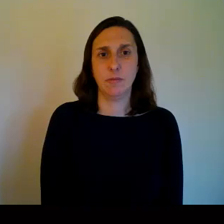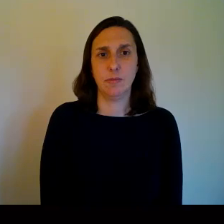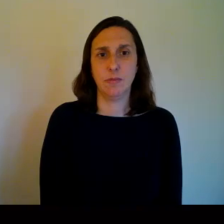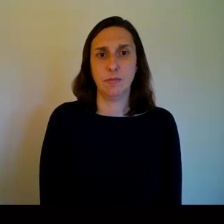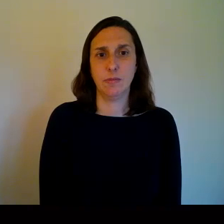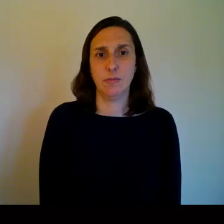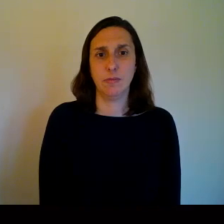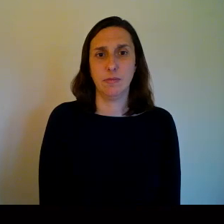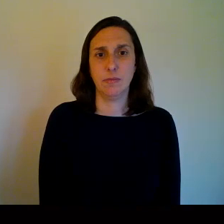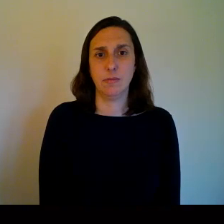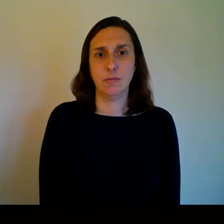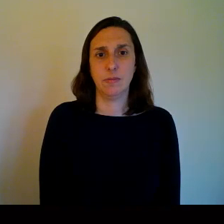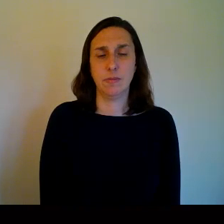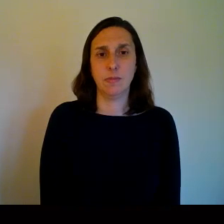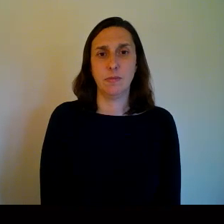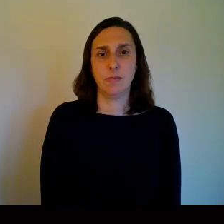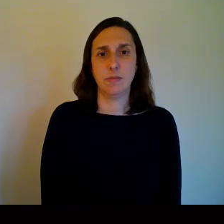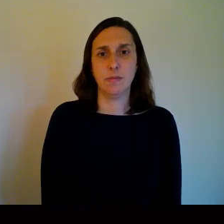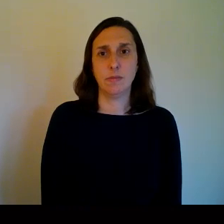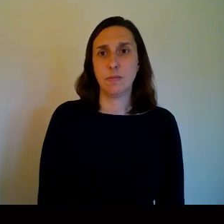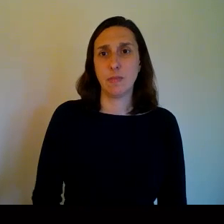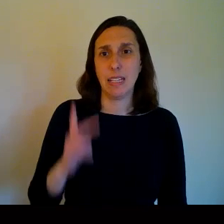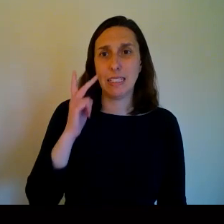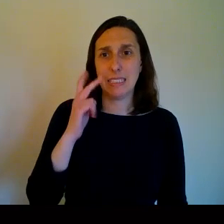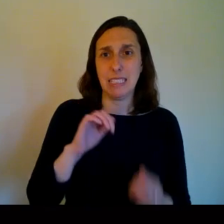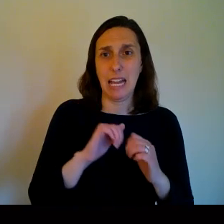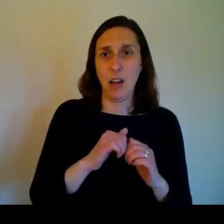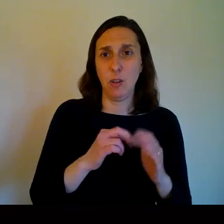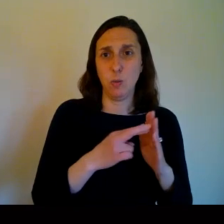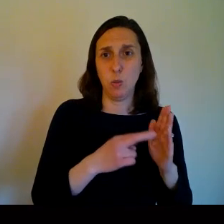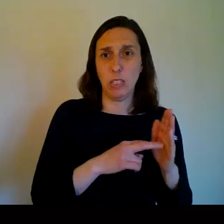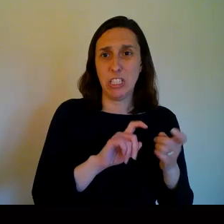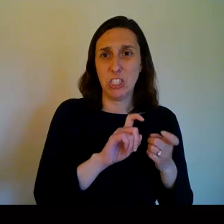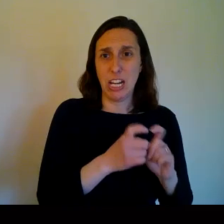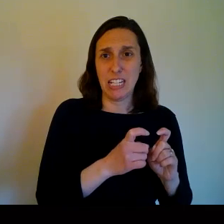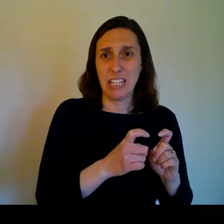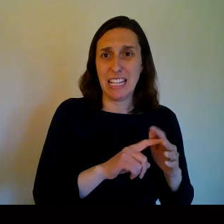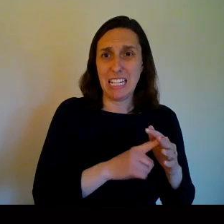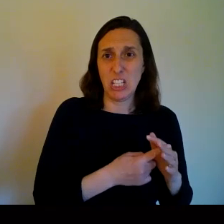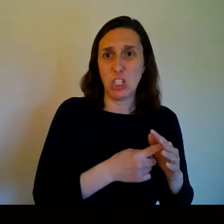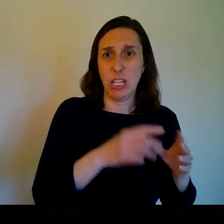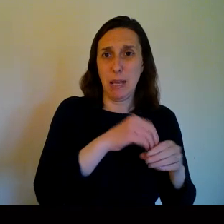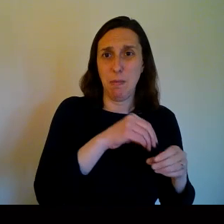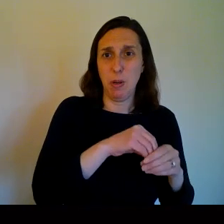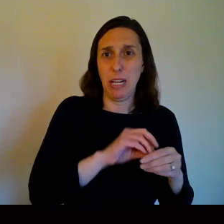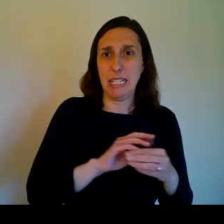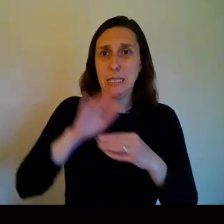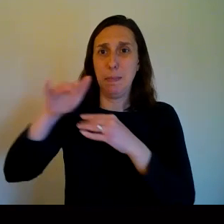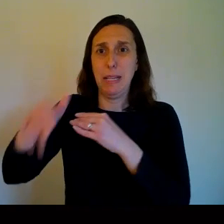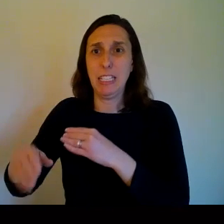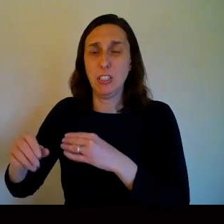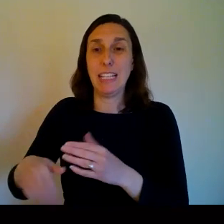So see how the rule is changing the initial input and spilling it into the next